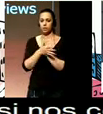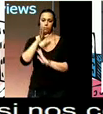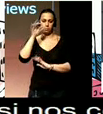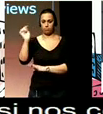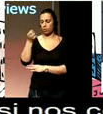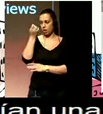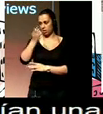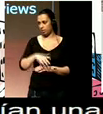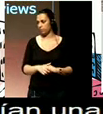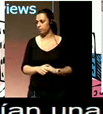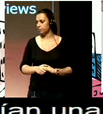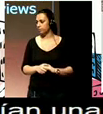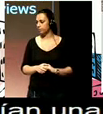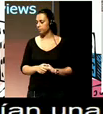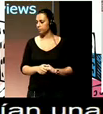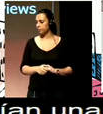there were some